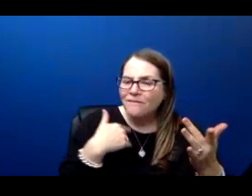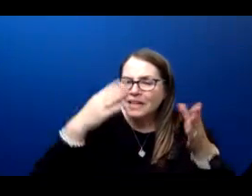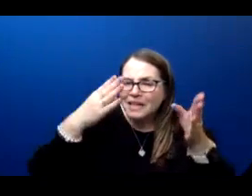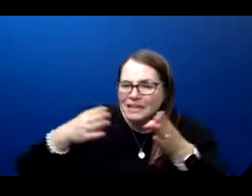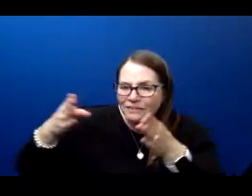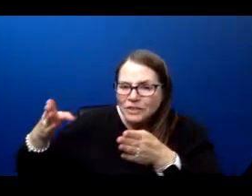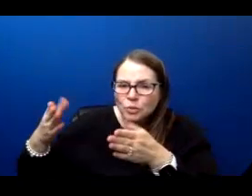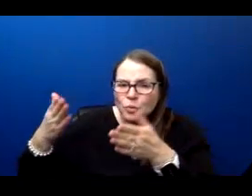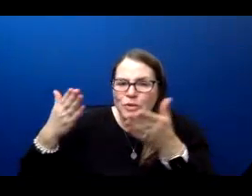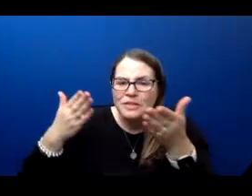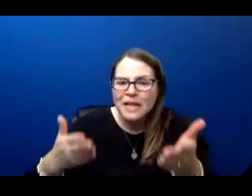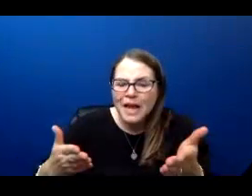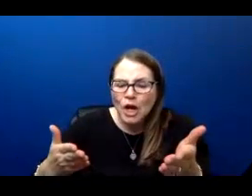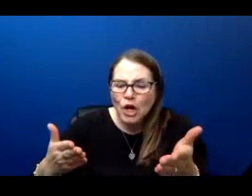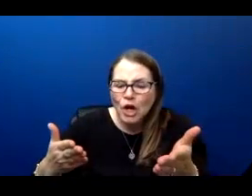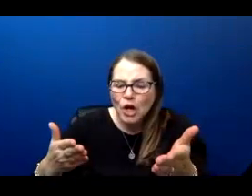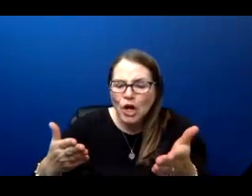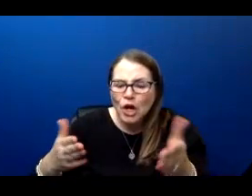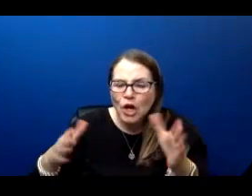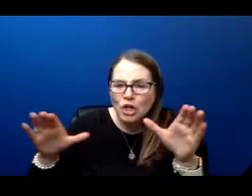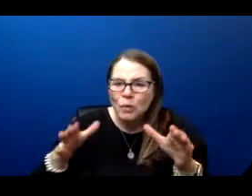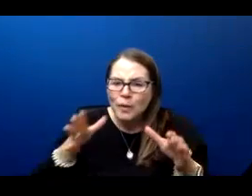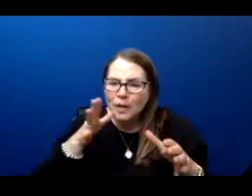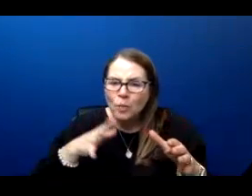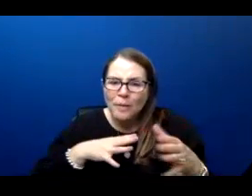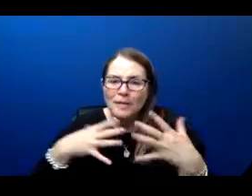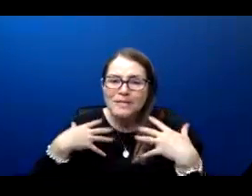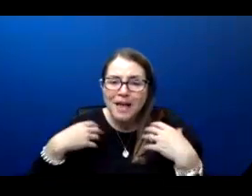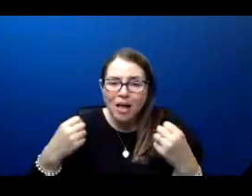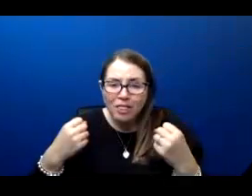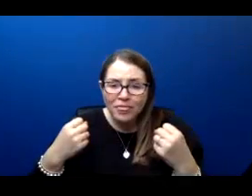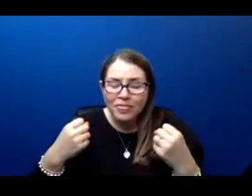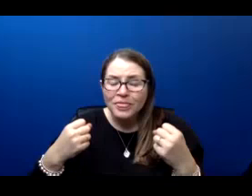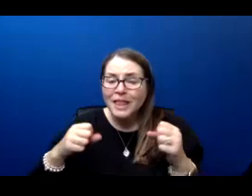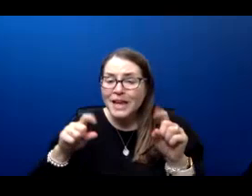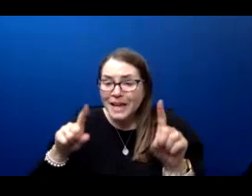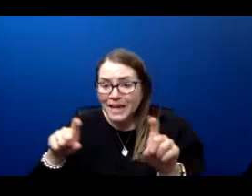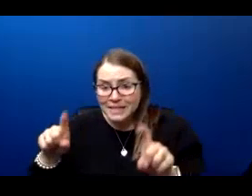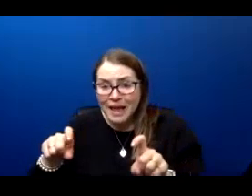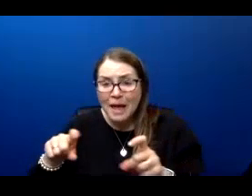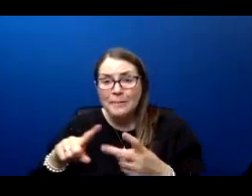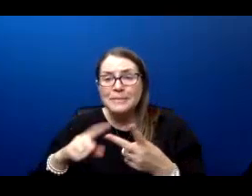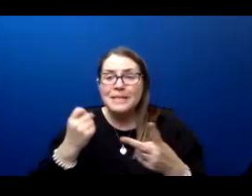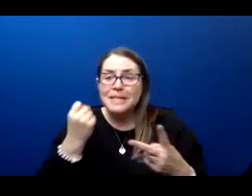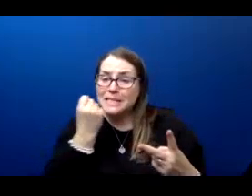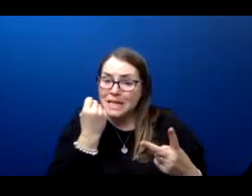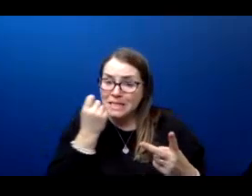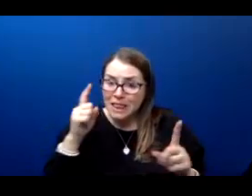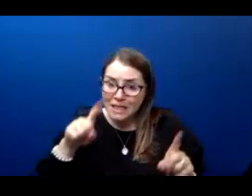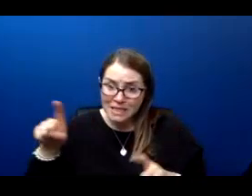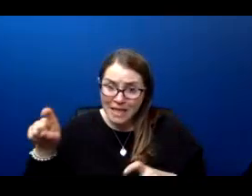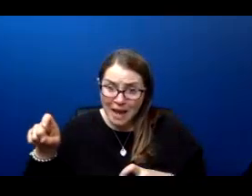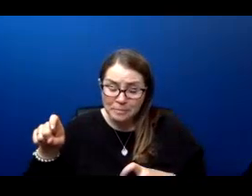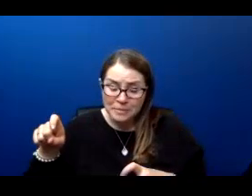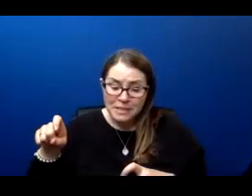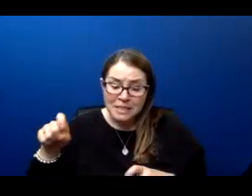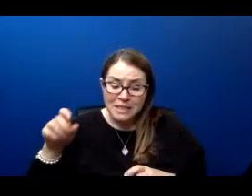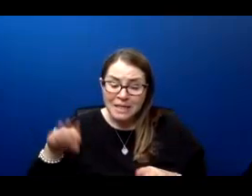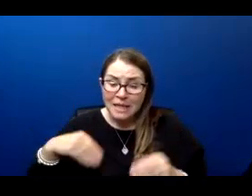doing women's health exams. We're going to have people doing dental exams. And